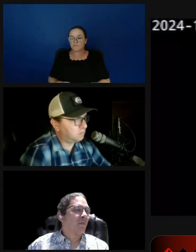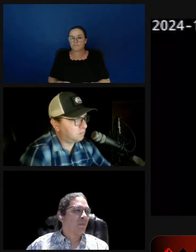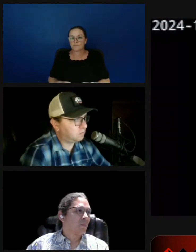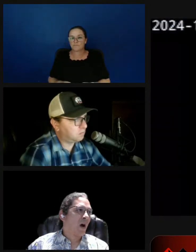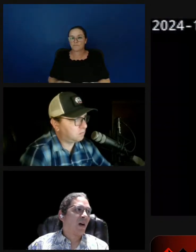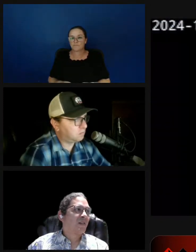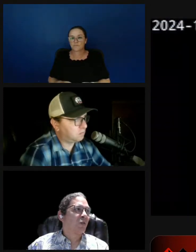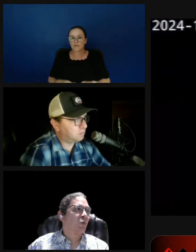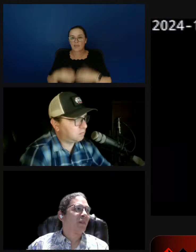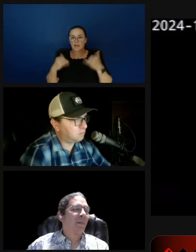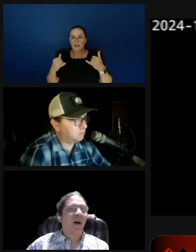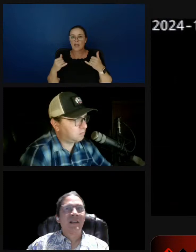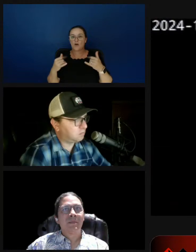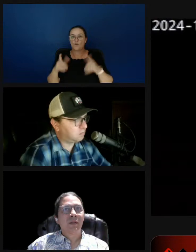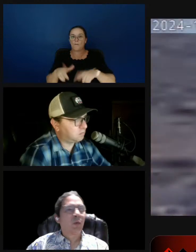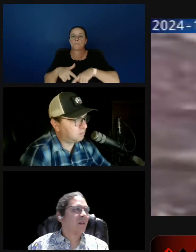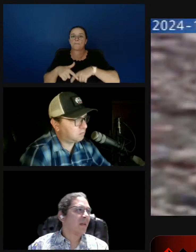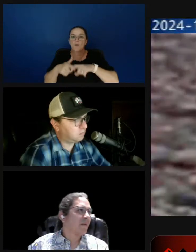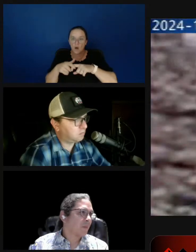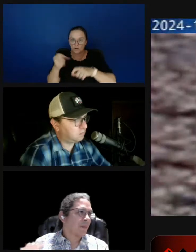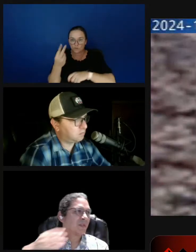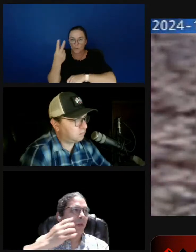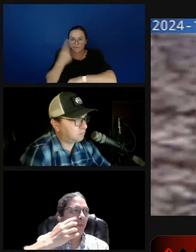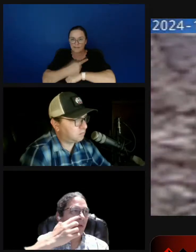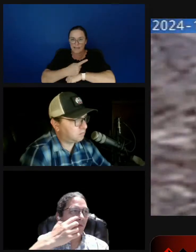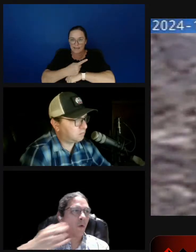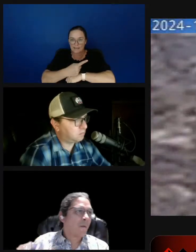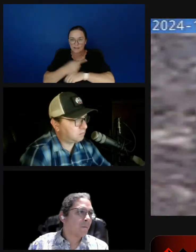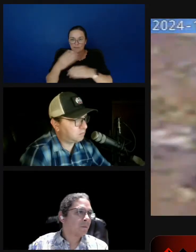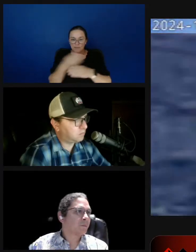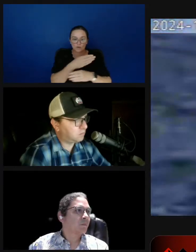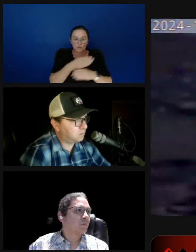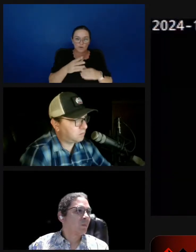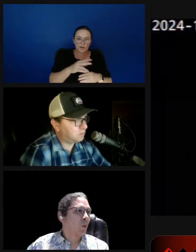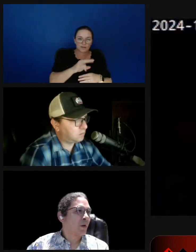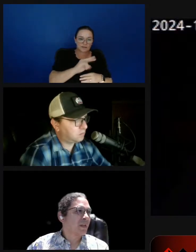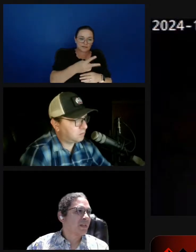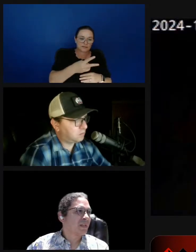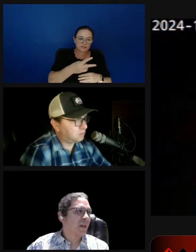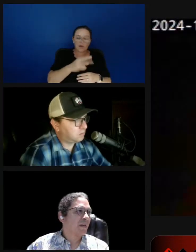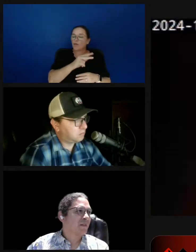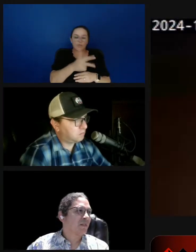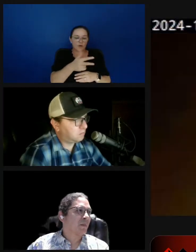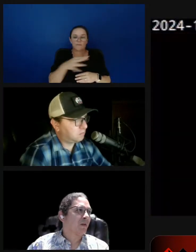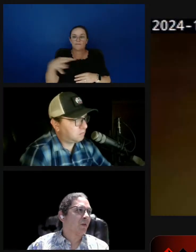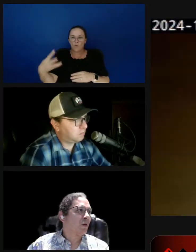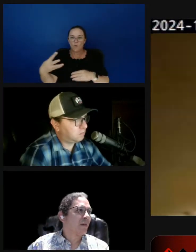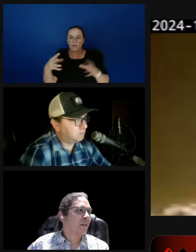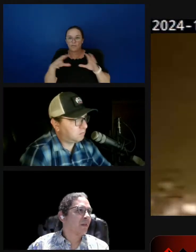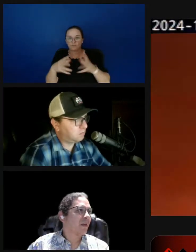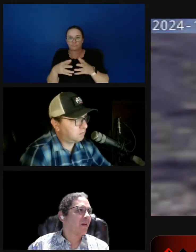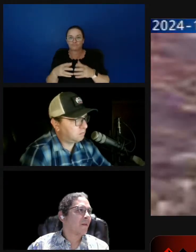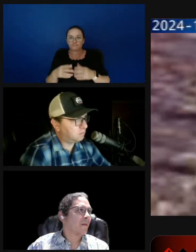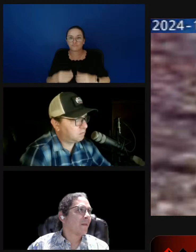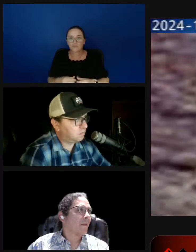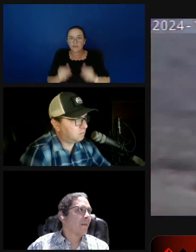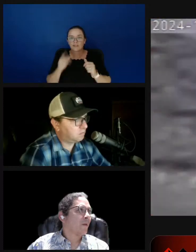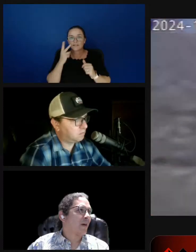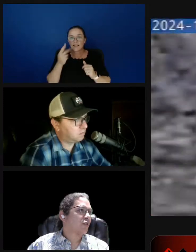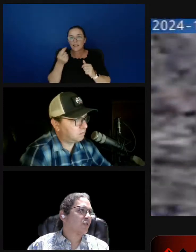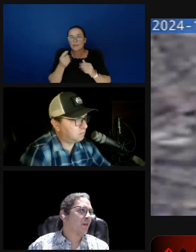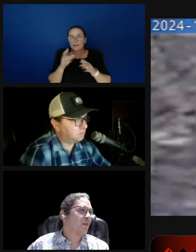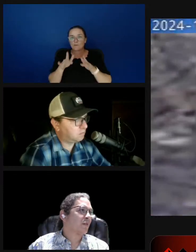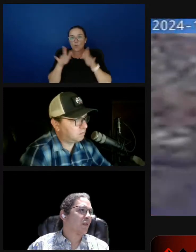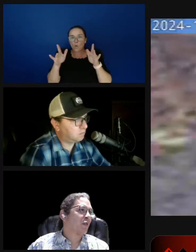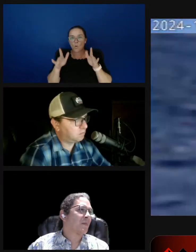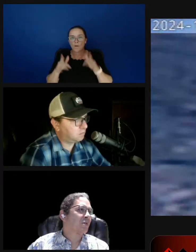long pause, a 12-day pause in between episode 3 and 4, where you can see this area. There's a little bit of glow right through there. Oh,